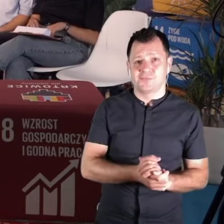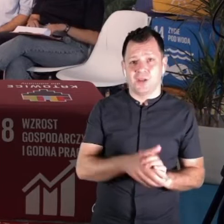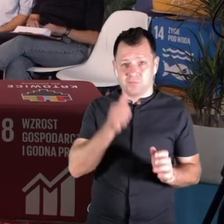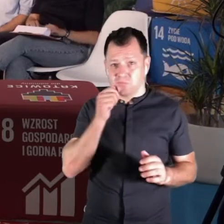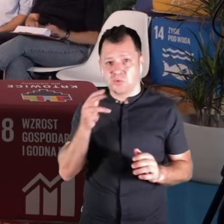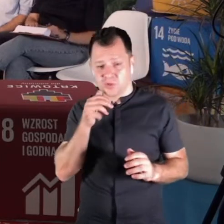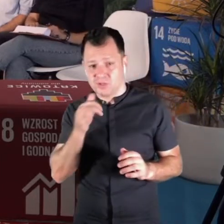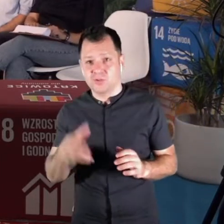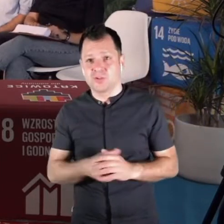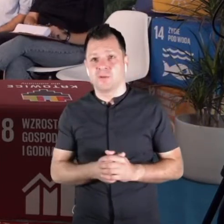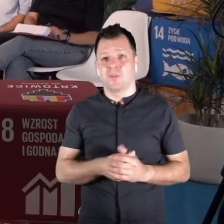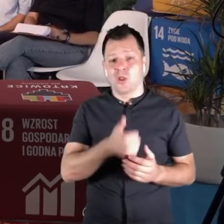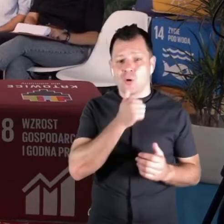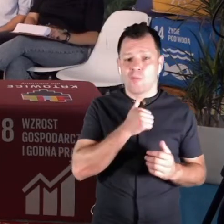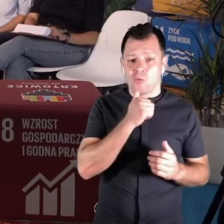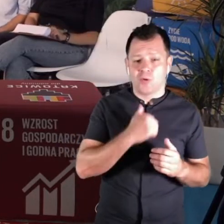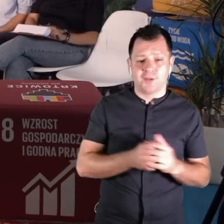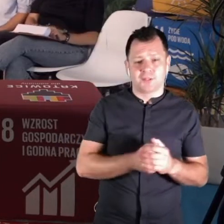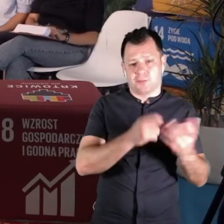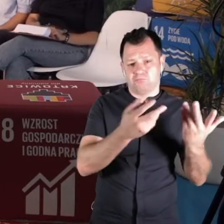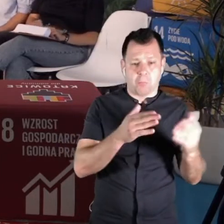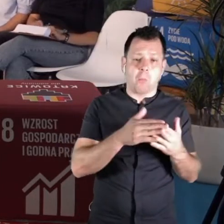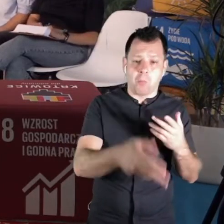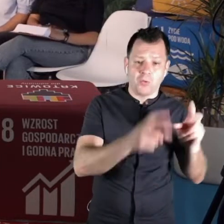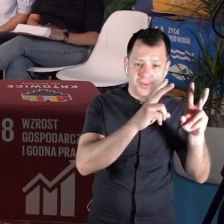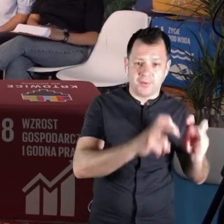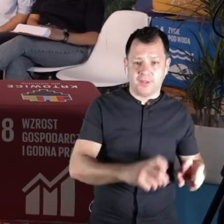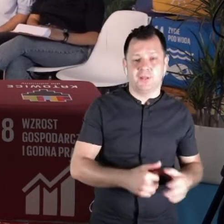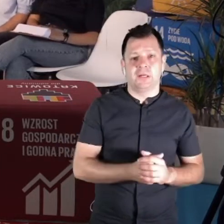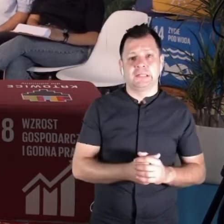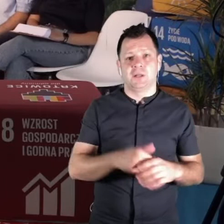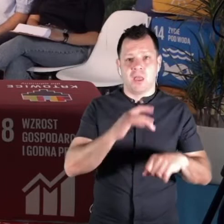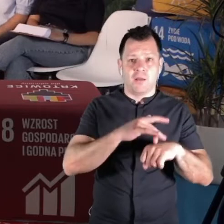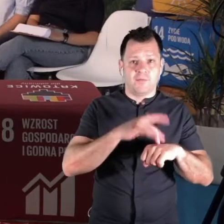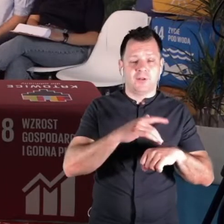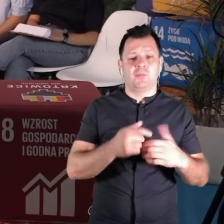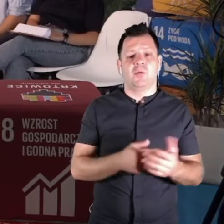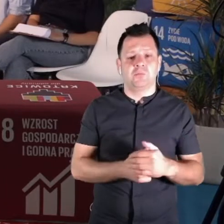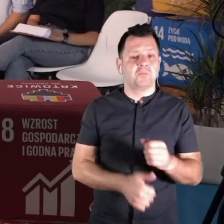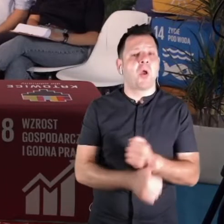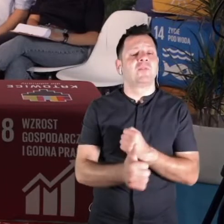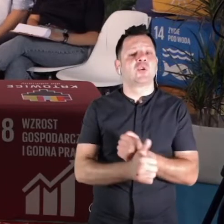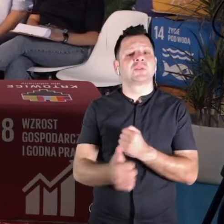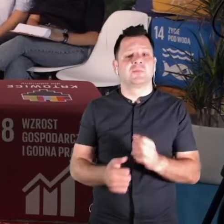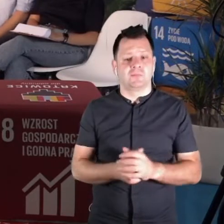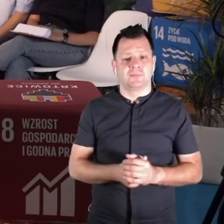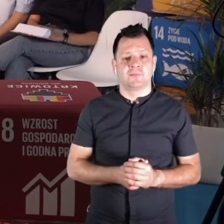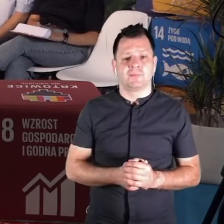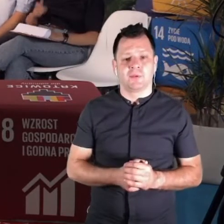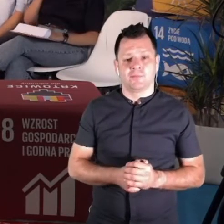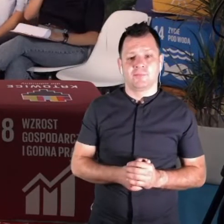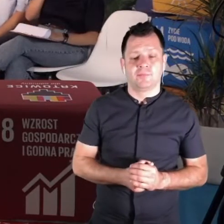first 2 conclusions. First, people need skills. I know it's simple, but we thought that maybe if we have the book, we had the guidance,